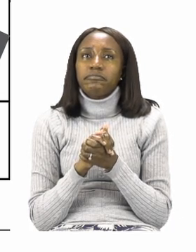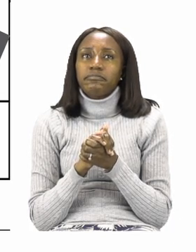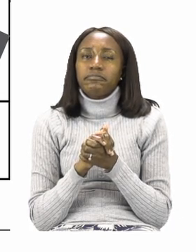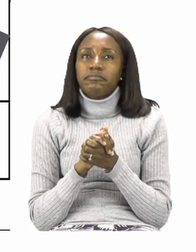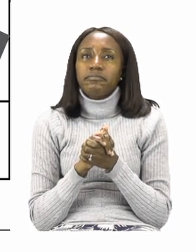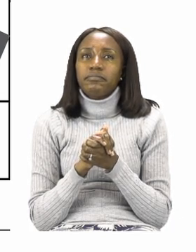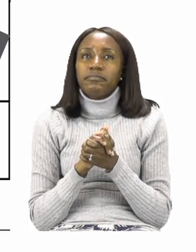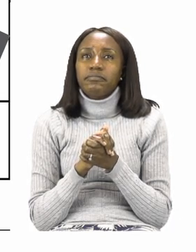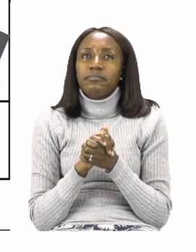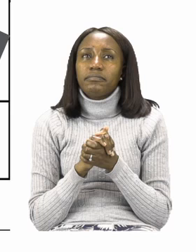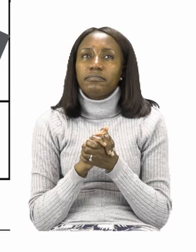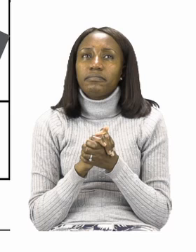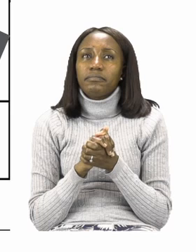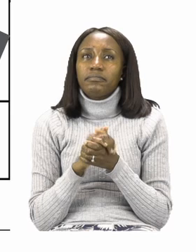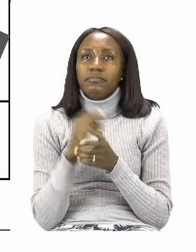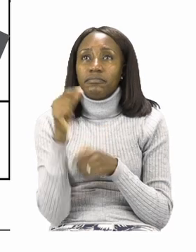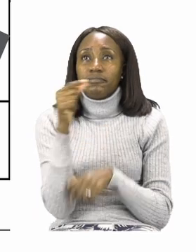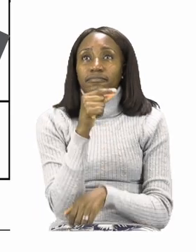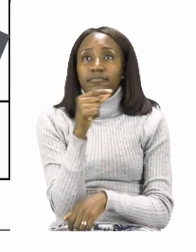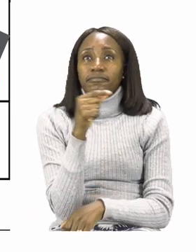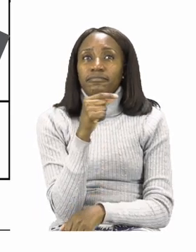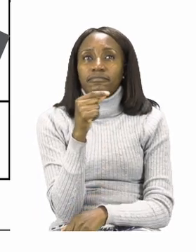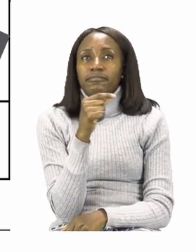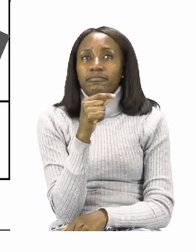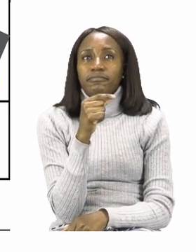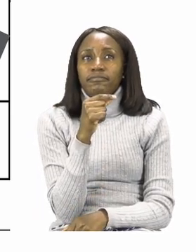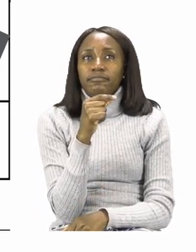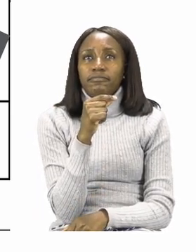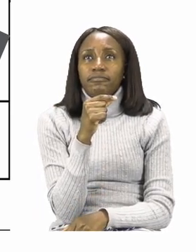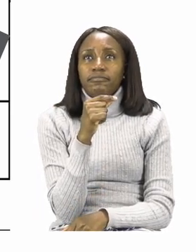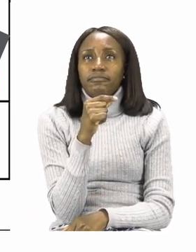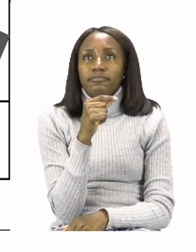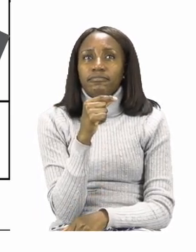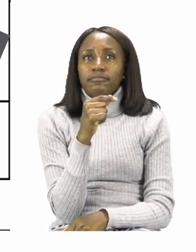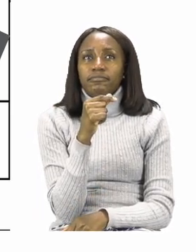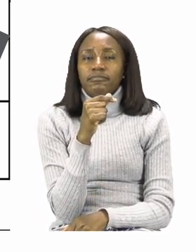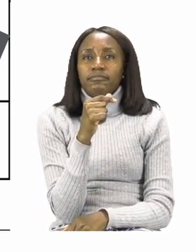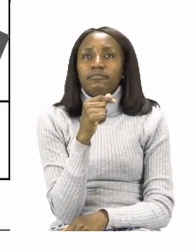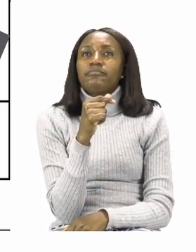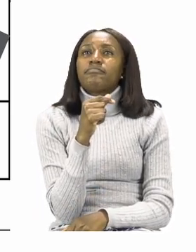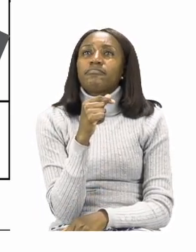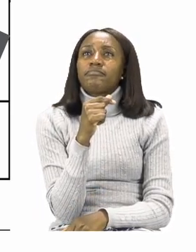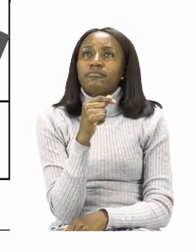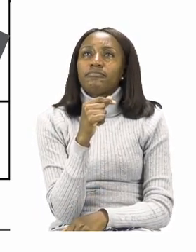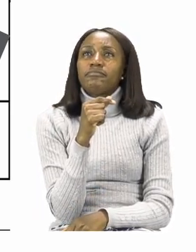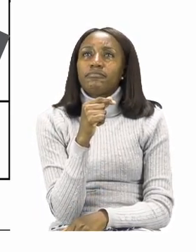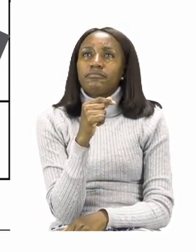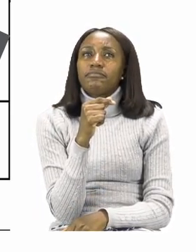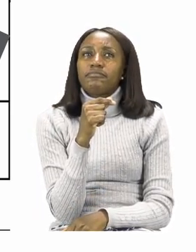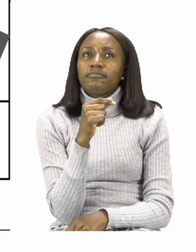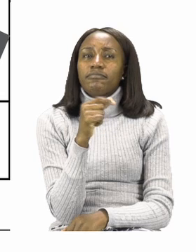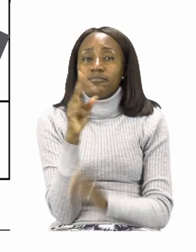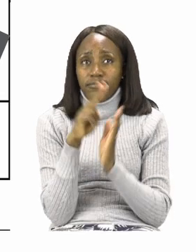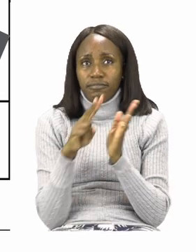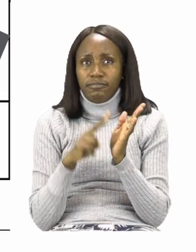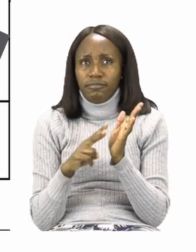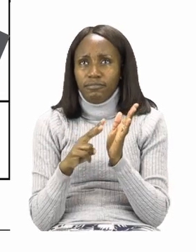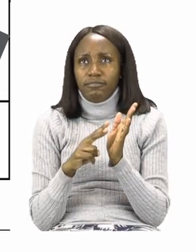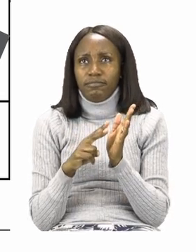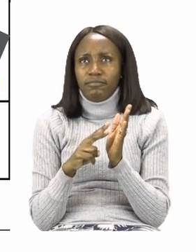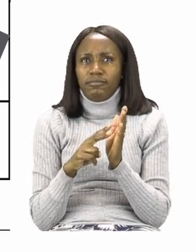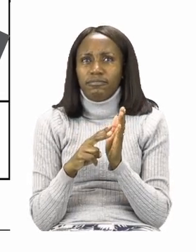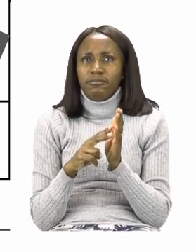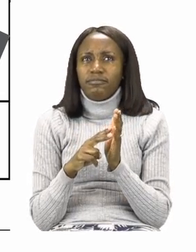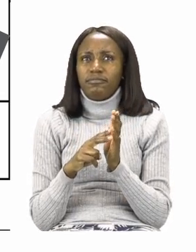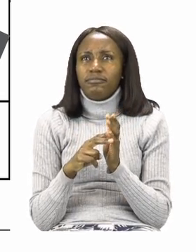you. G. Look at number G. Let's read it. It